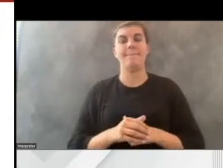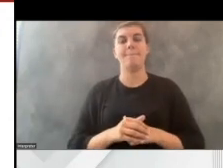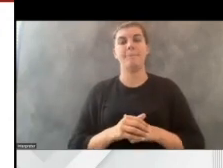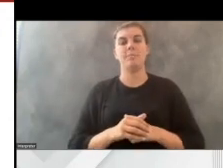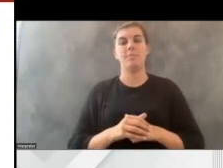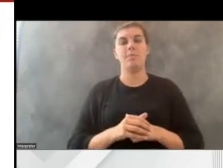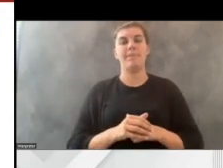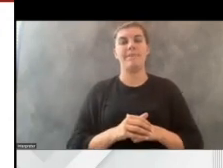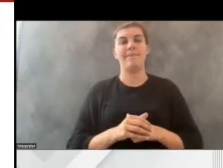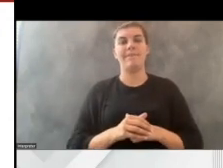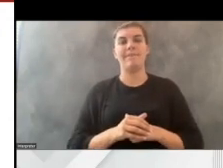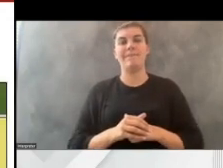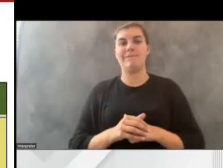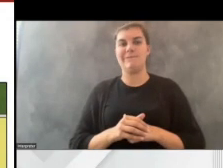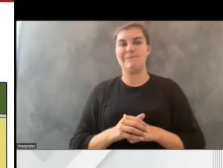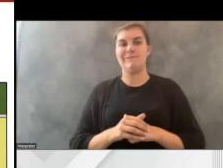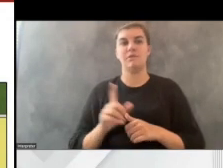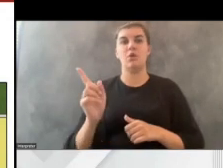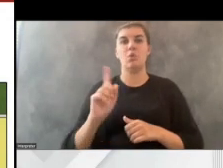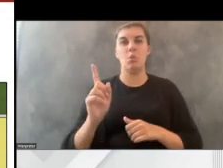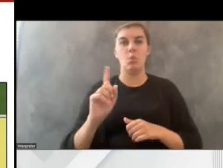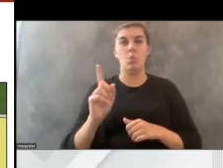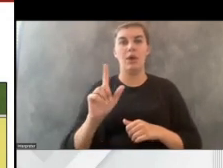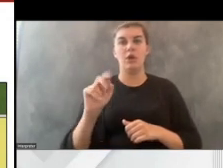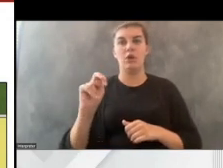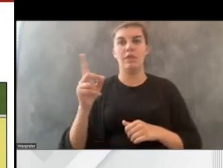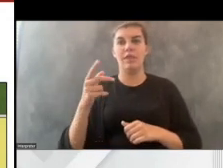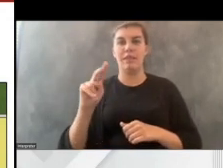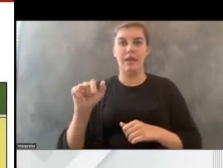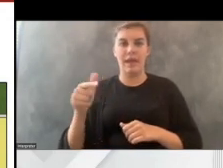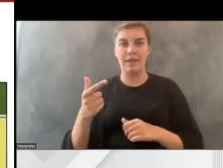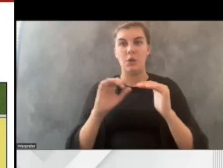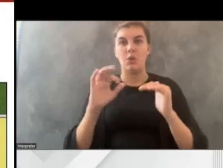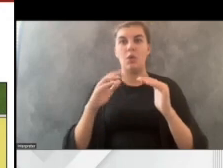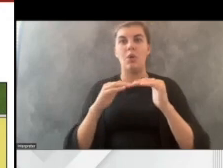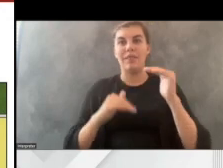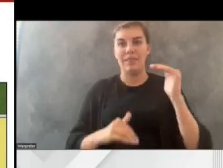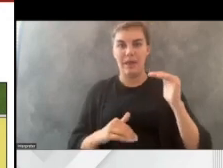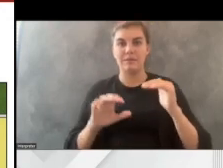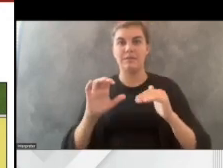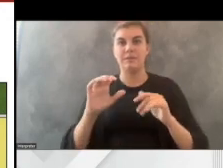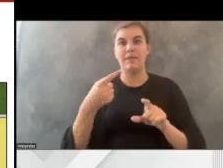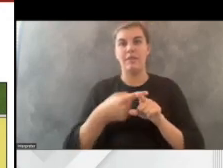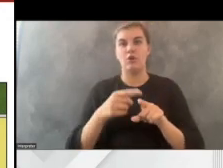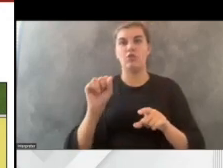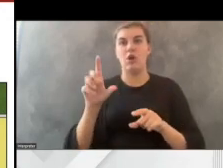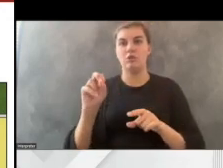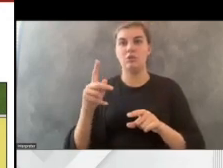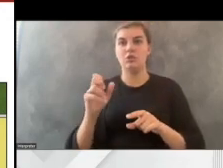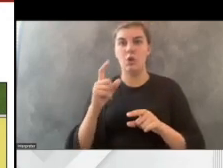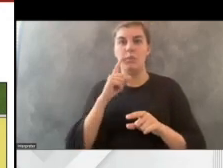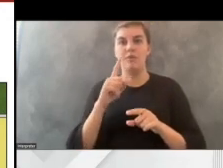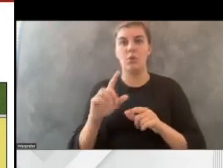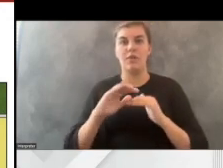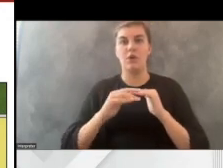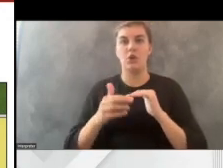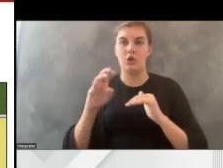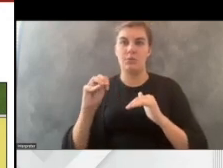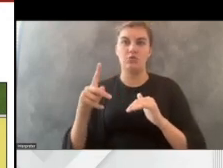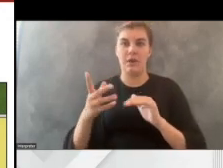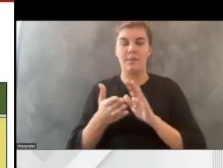Where temporary pedestrian signal heads are provided at a crosswalk that is part of an alternate pedestrian access